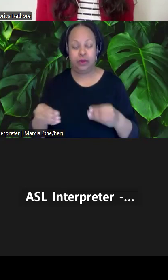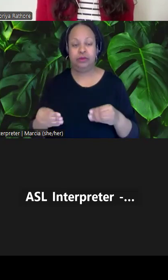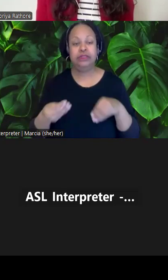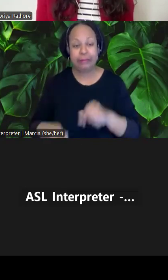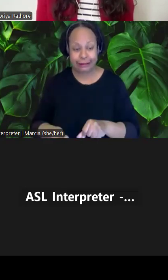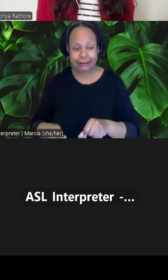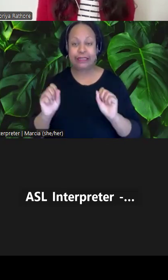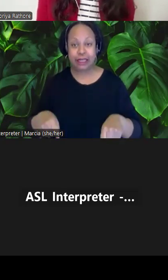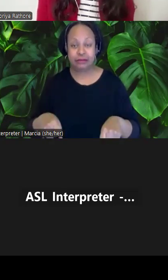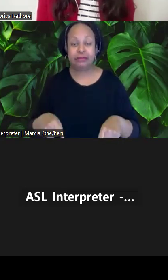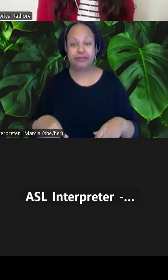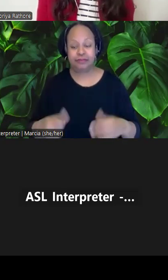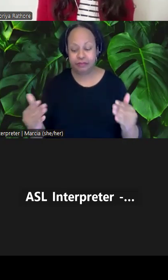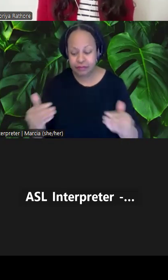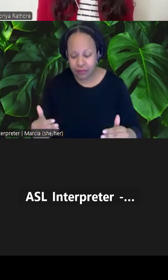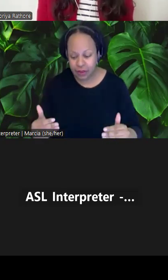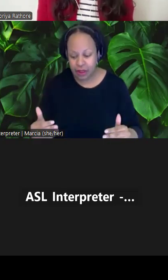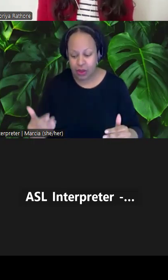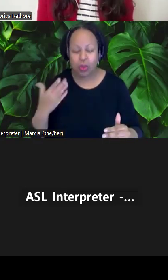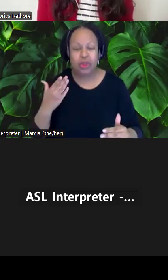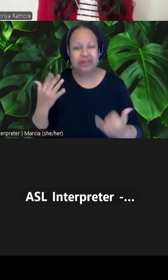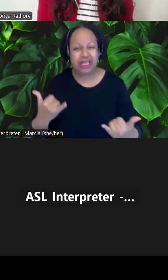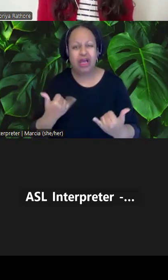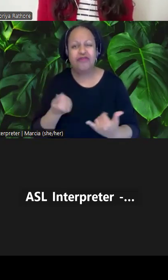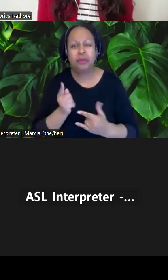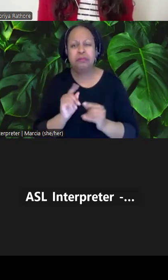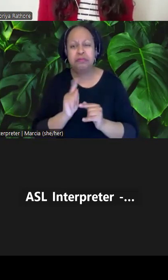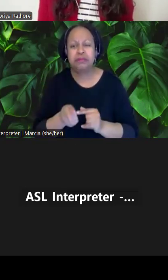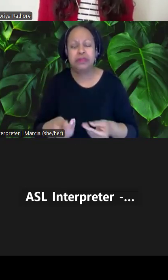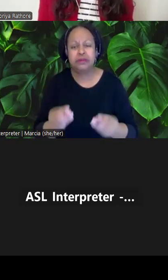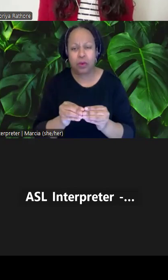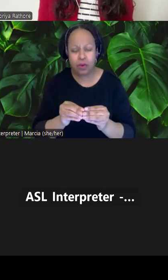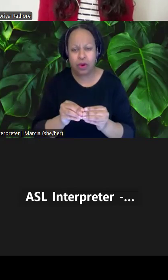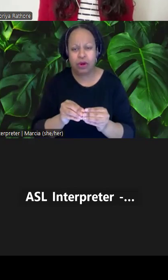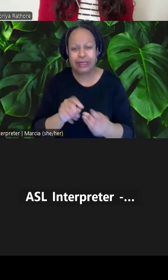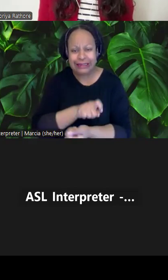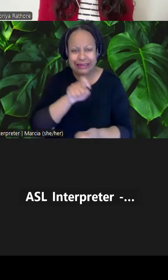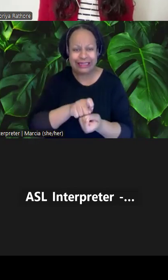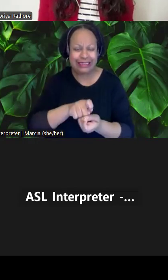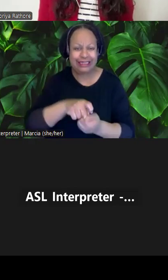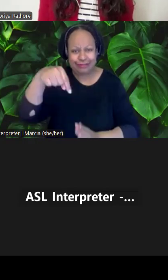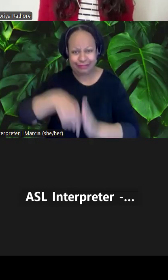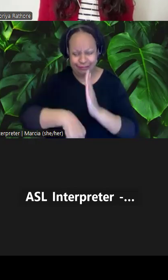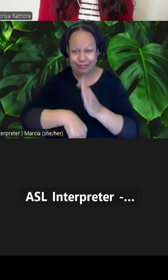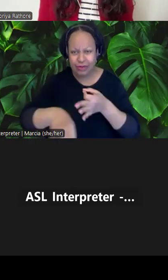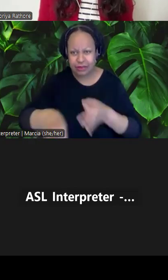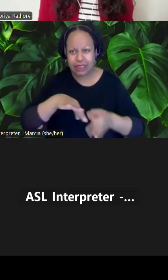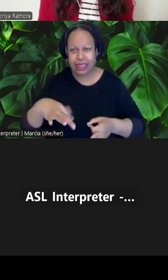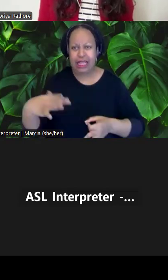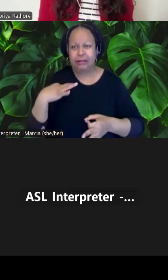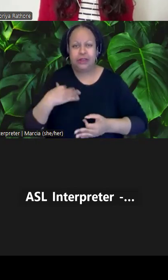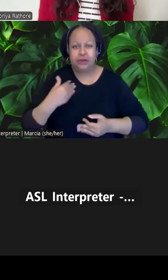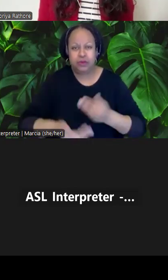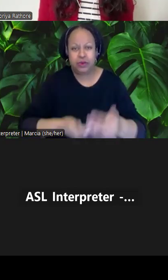I'm going to take another few minutes to go into some detail here about our application